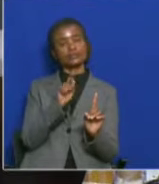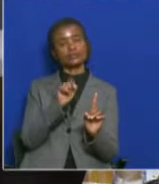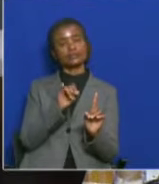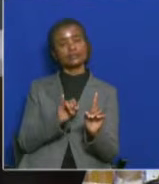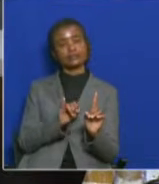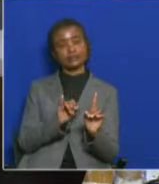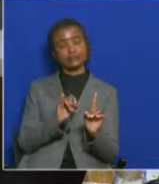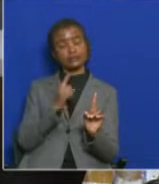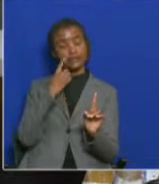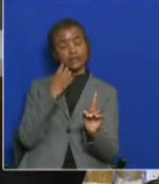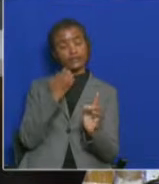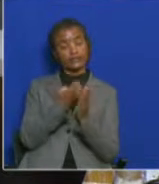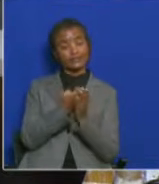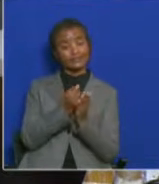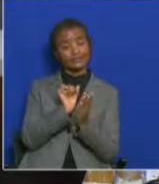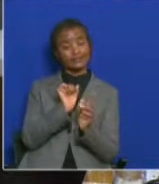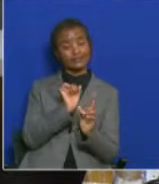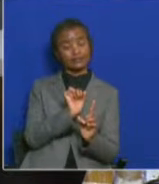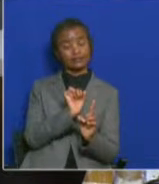provided to SARS.